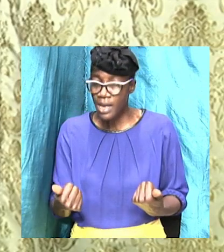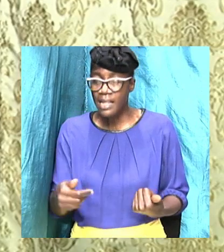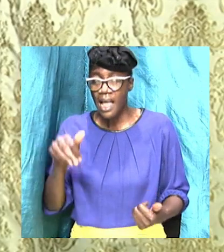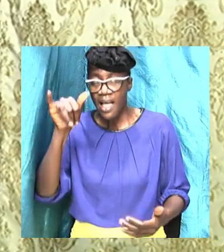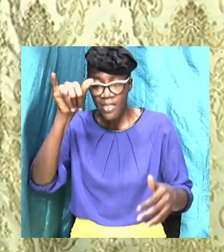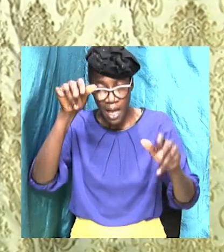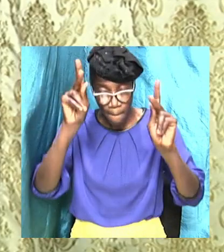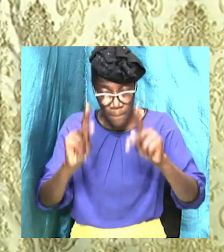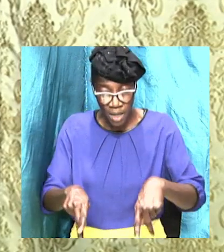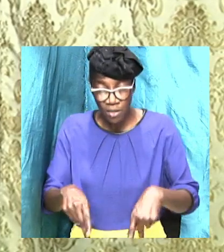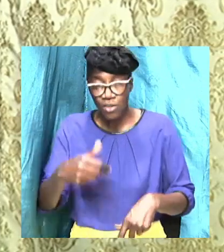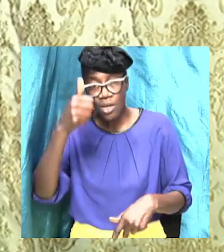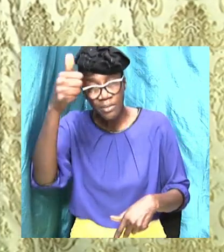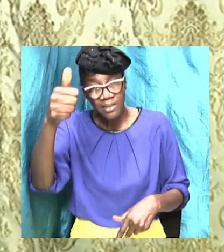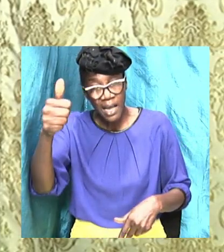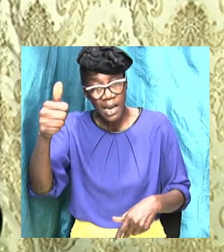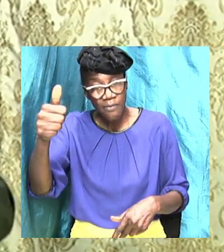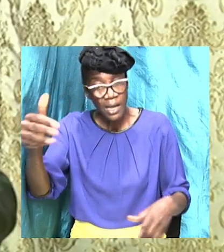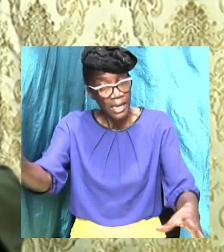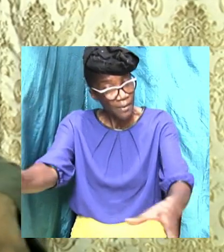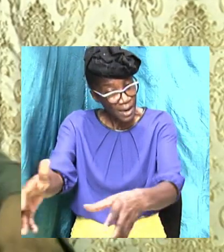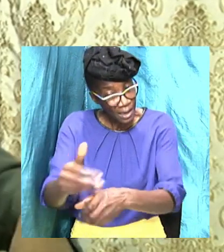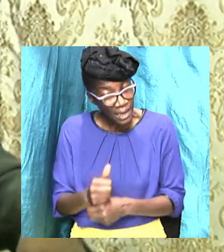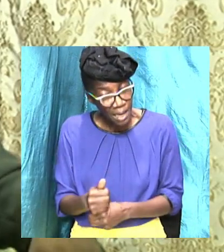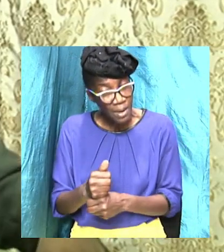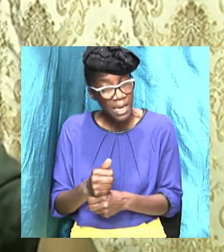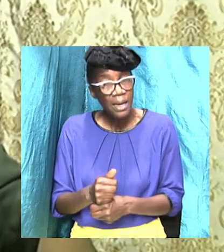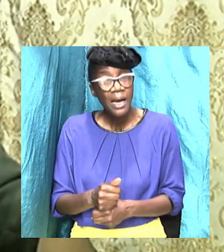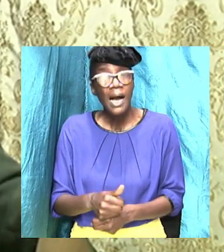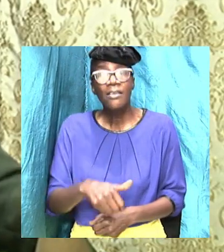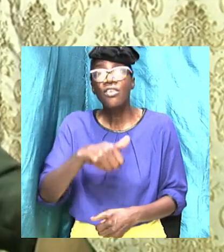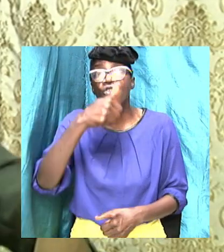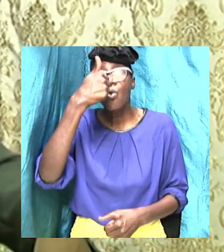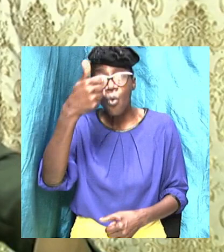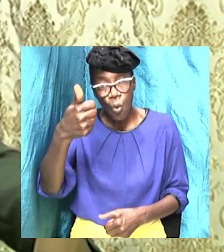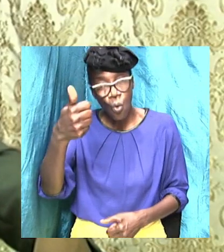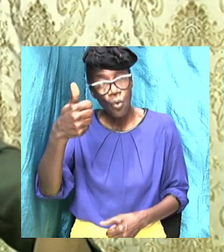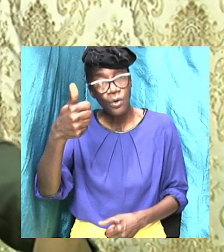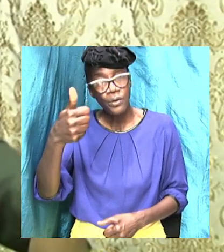himself, thereby claiming him as his own property.